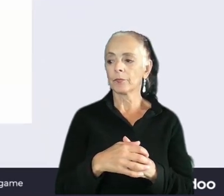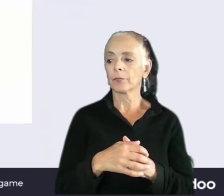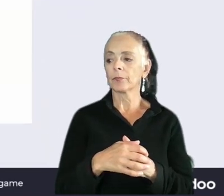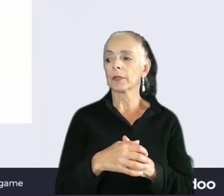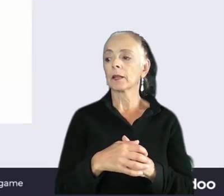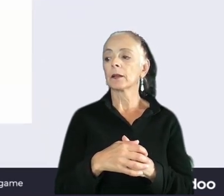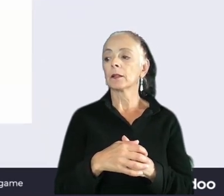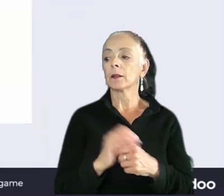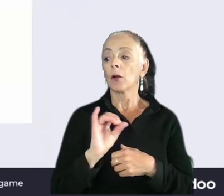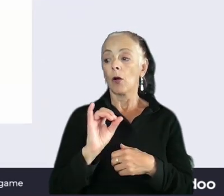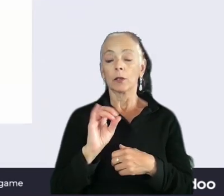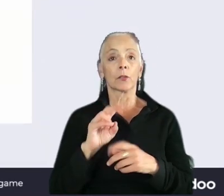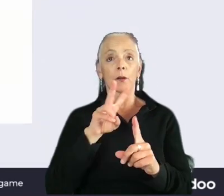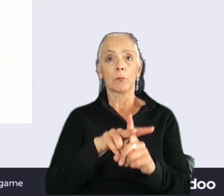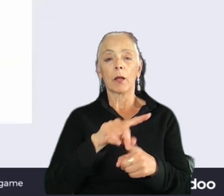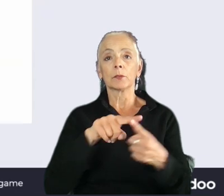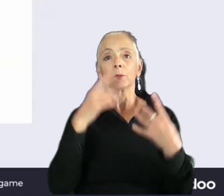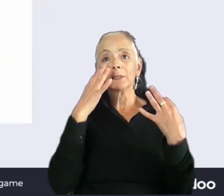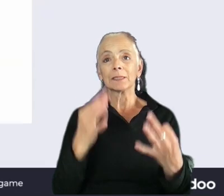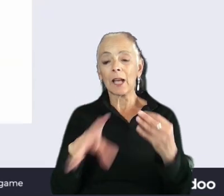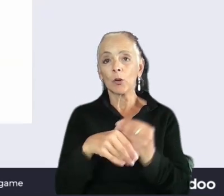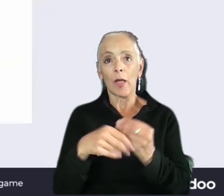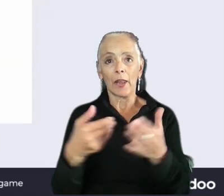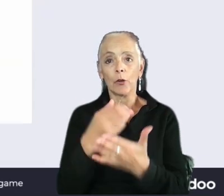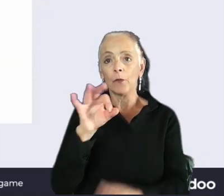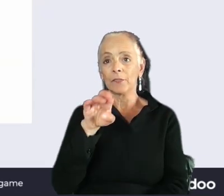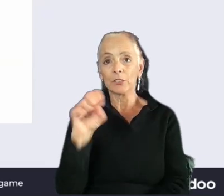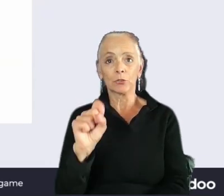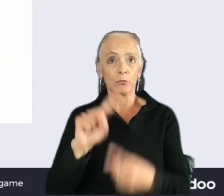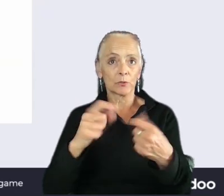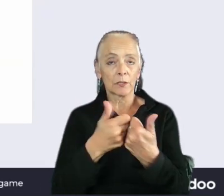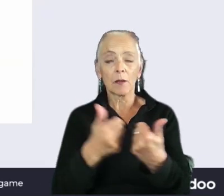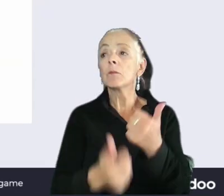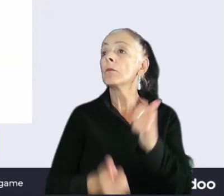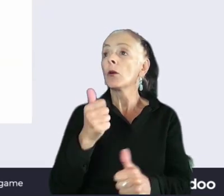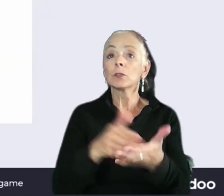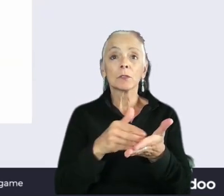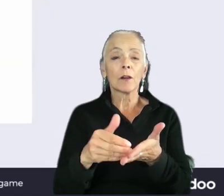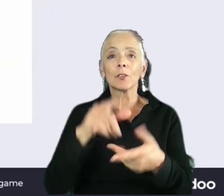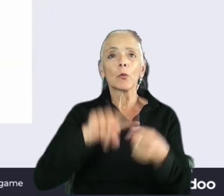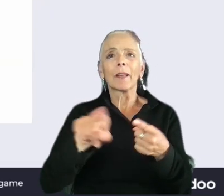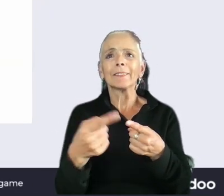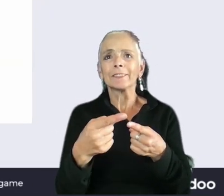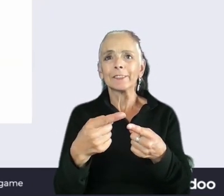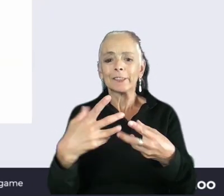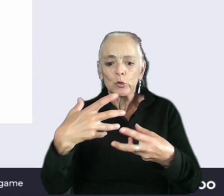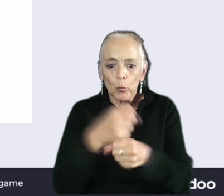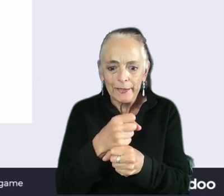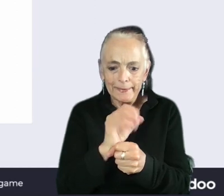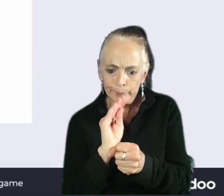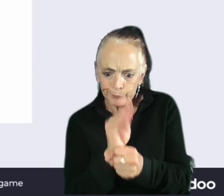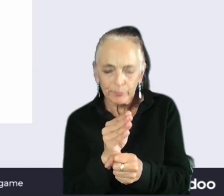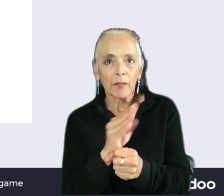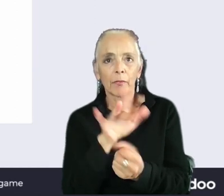And so it also applies when we decide to add new features to the game. So most of the time, you cannot just squeeze this feature in the middle of